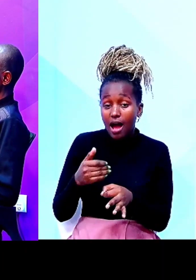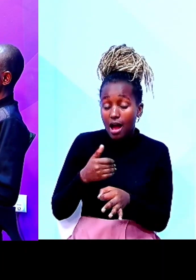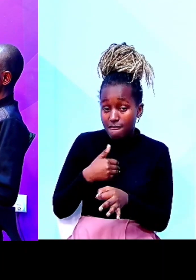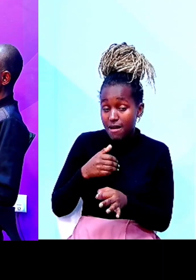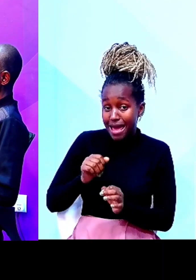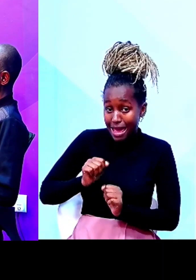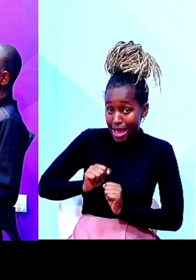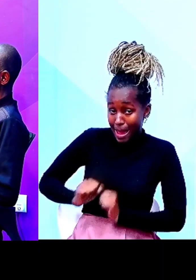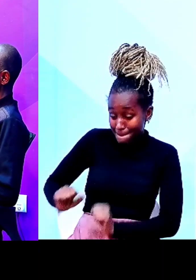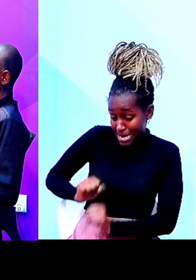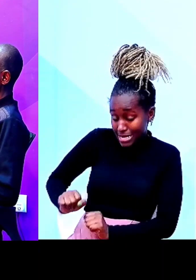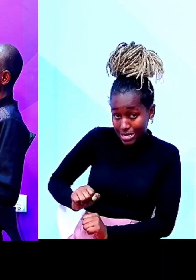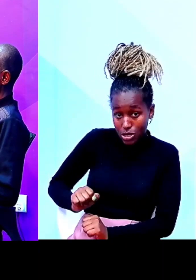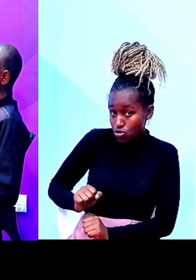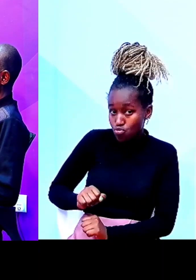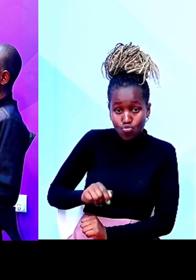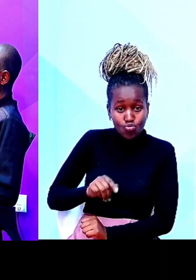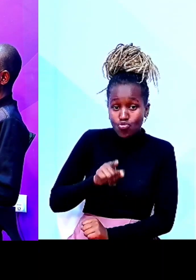to experience